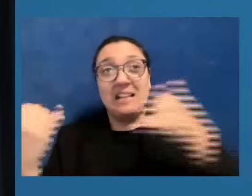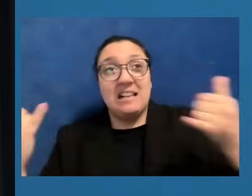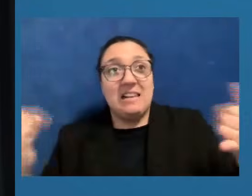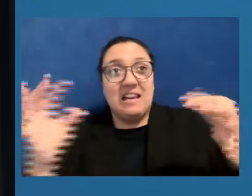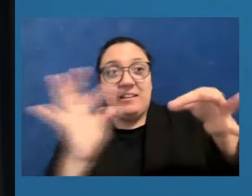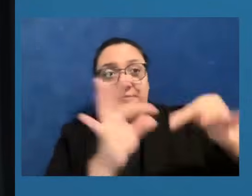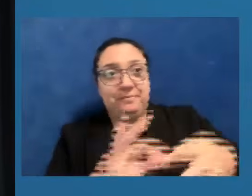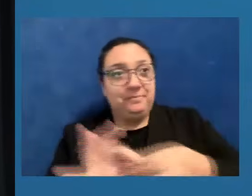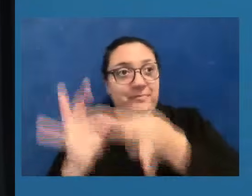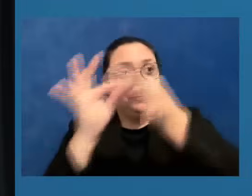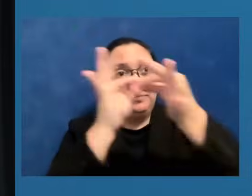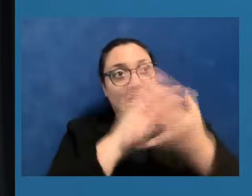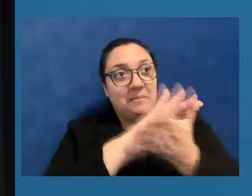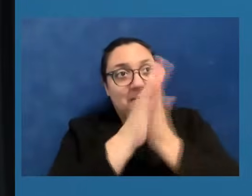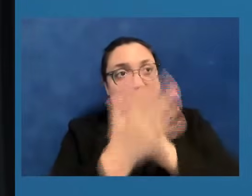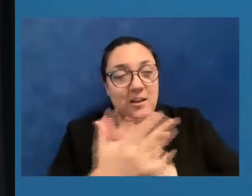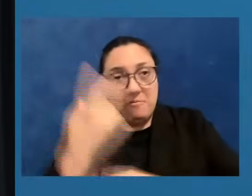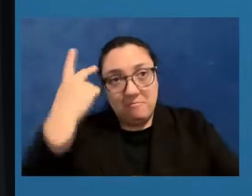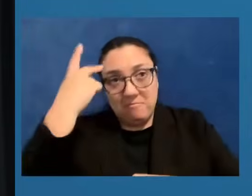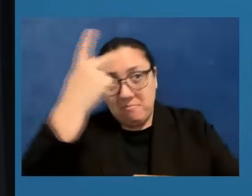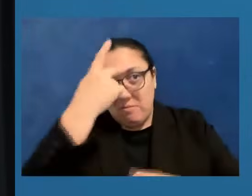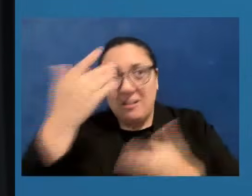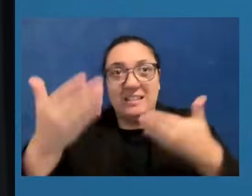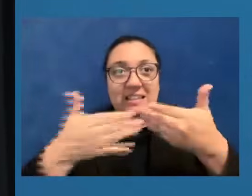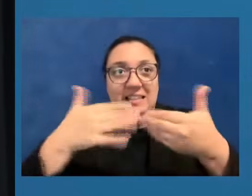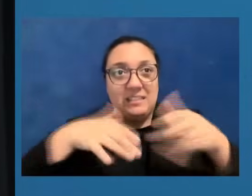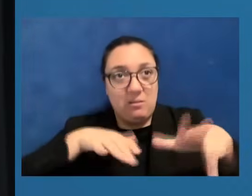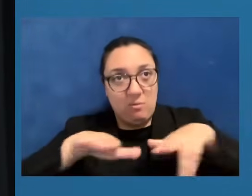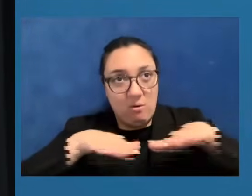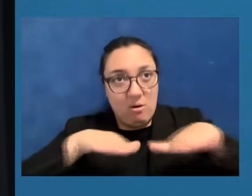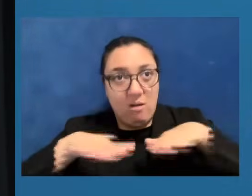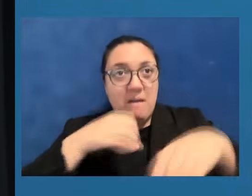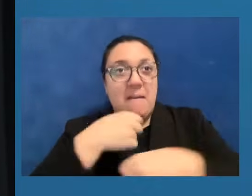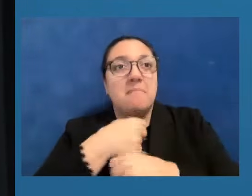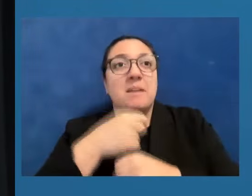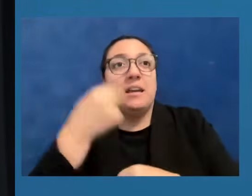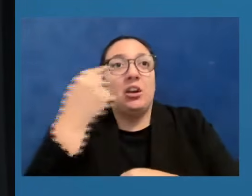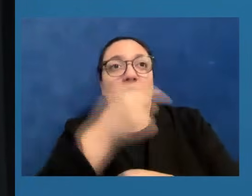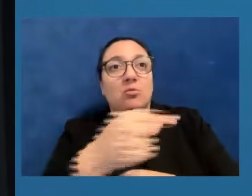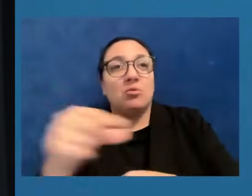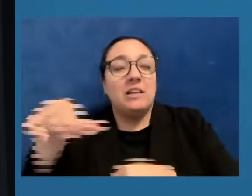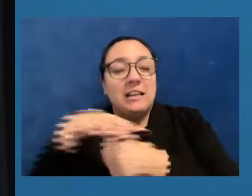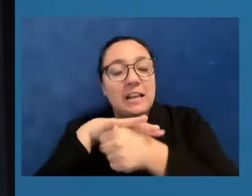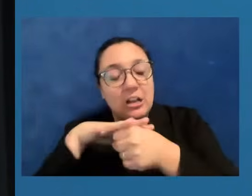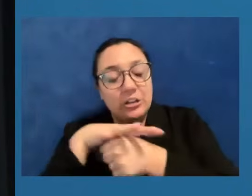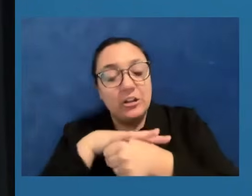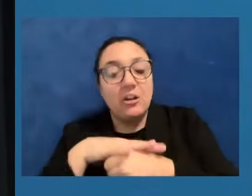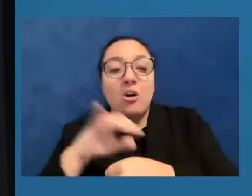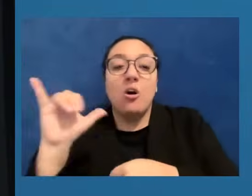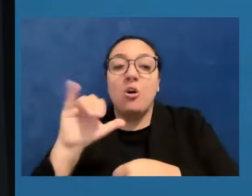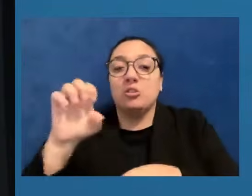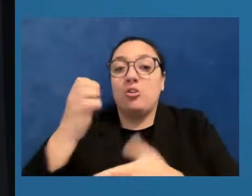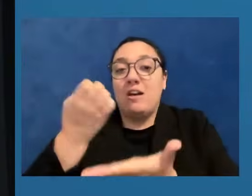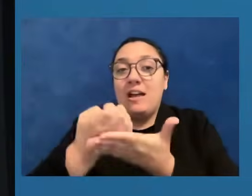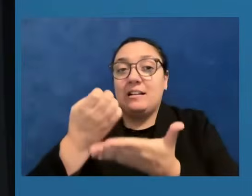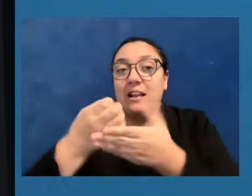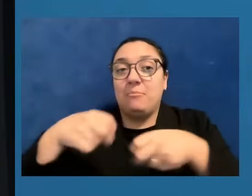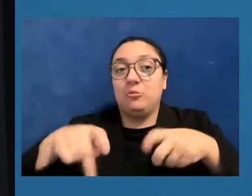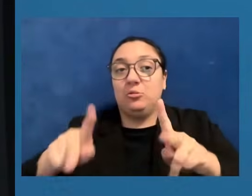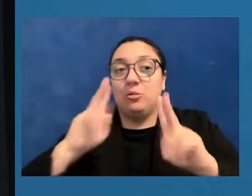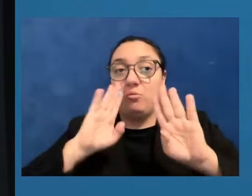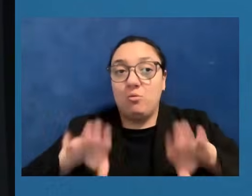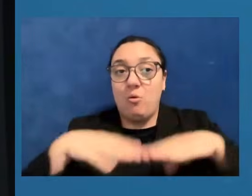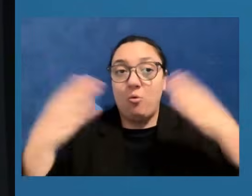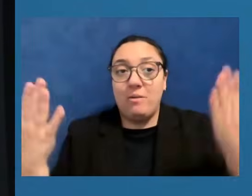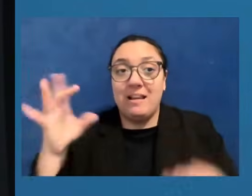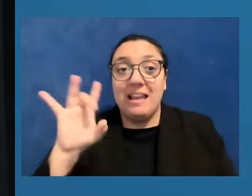park, restoring walkability, creating green space, and unlocking economic opportunity. It's going to create